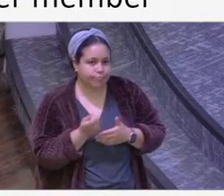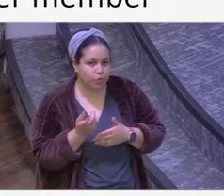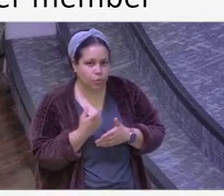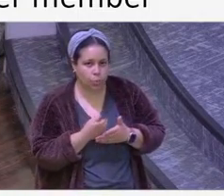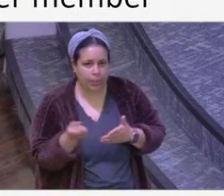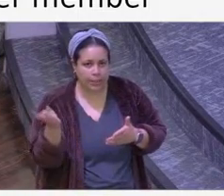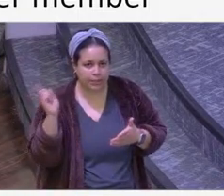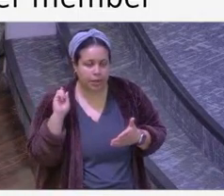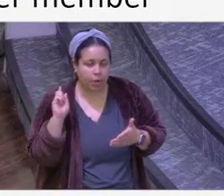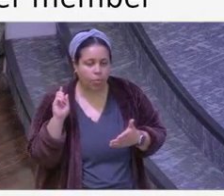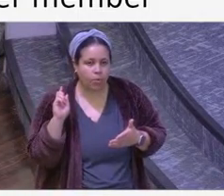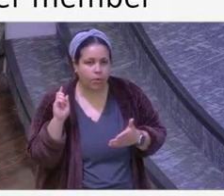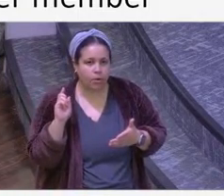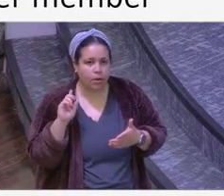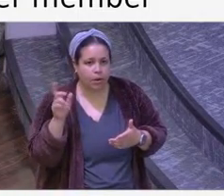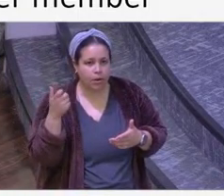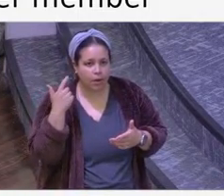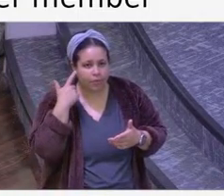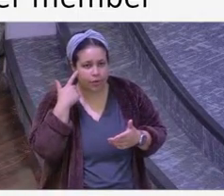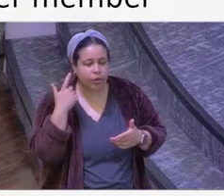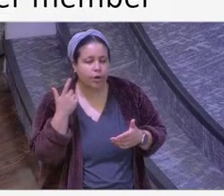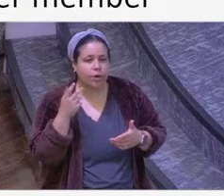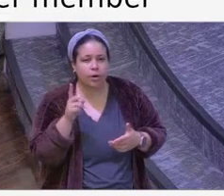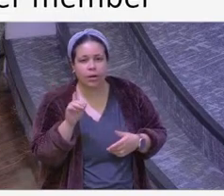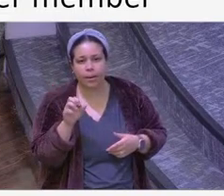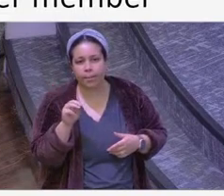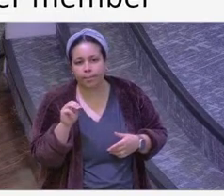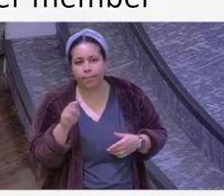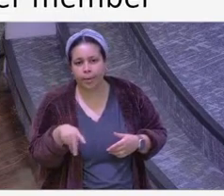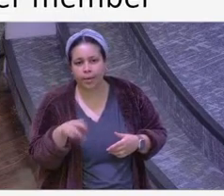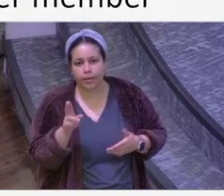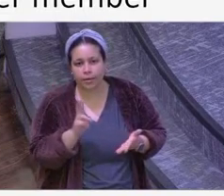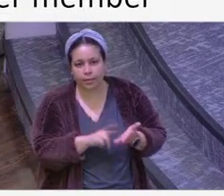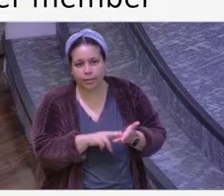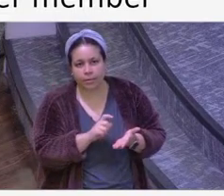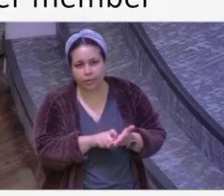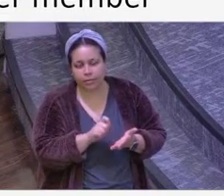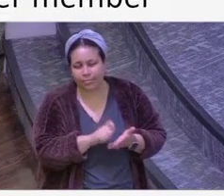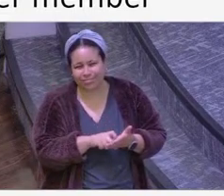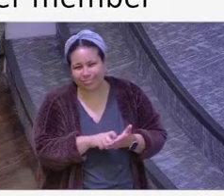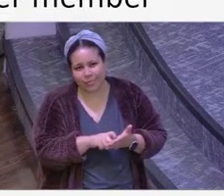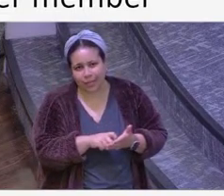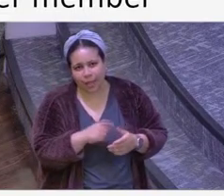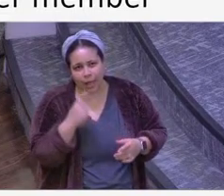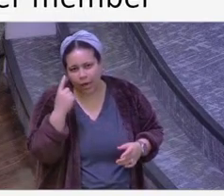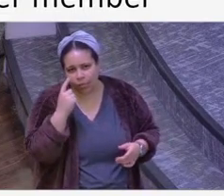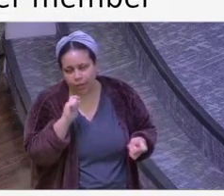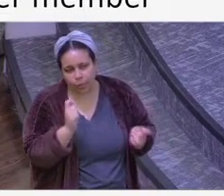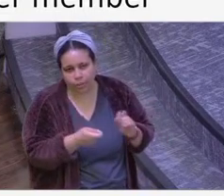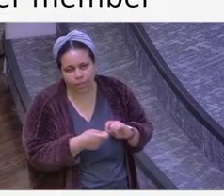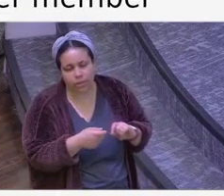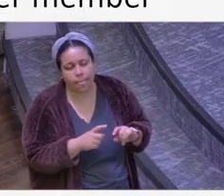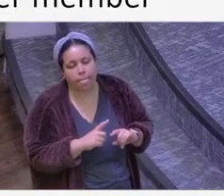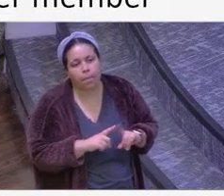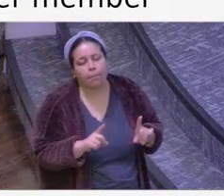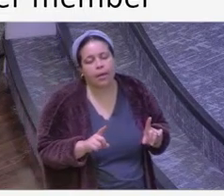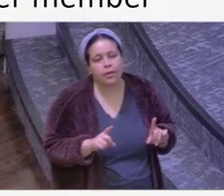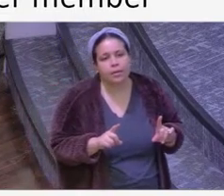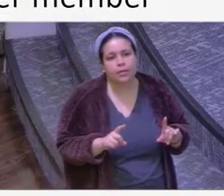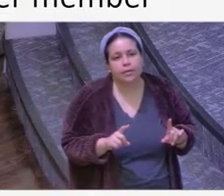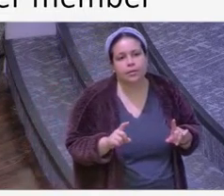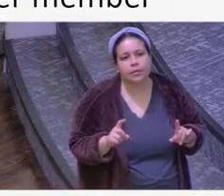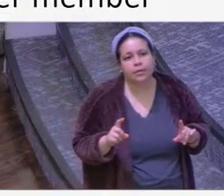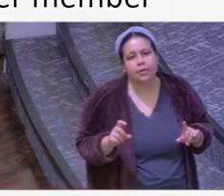step is Governor Kemp signing through. I don't foresee any changes in any of these. So there is a salary increase for all